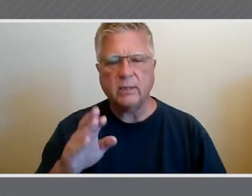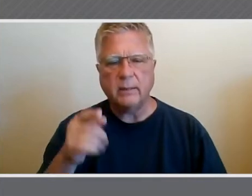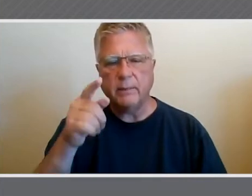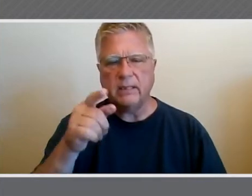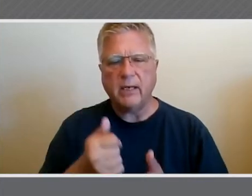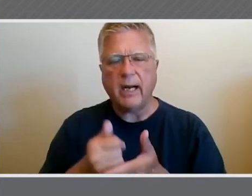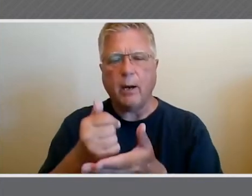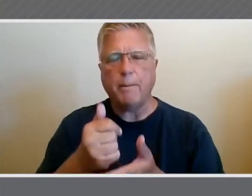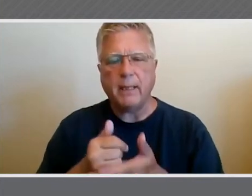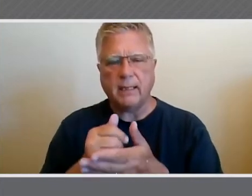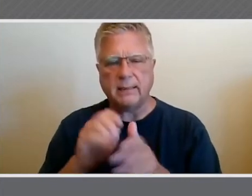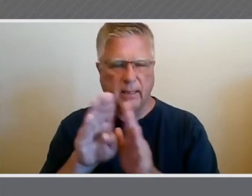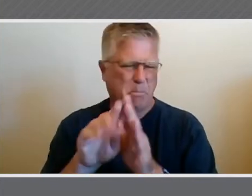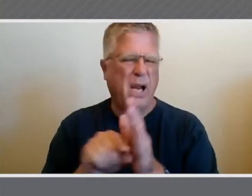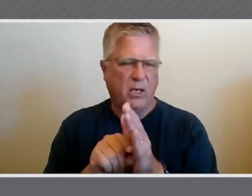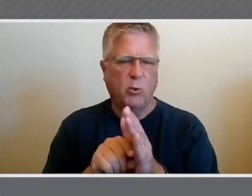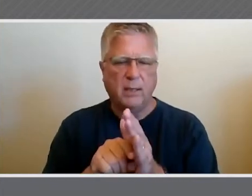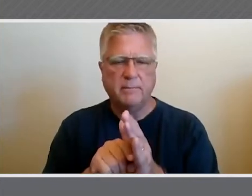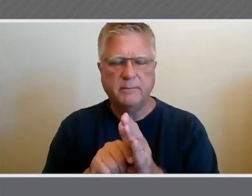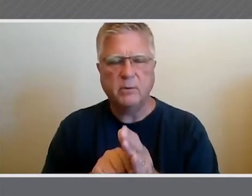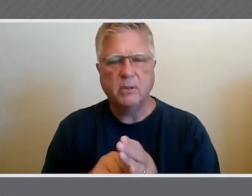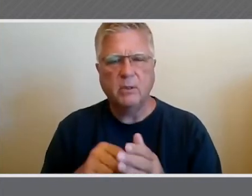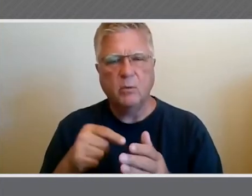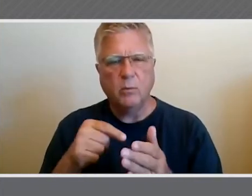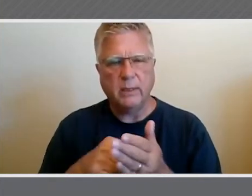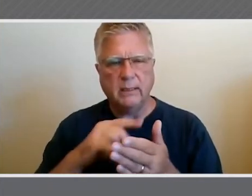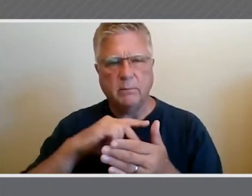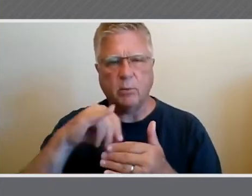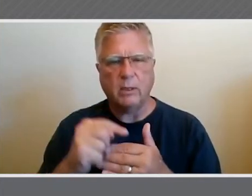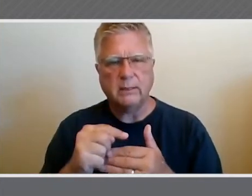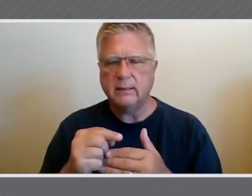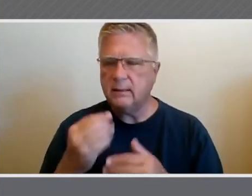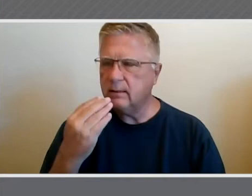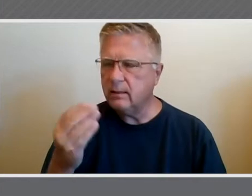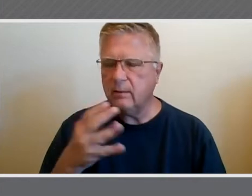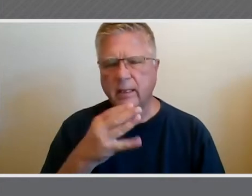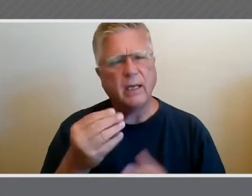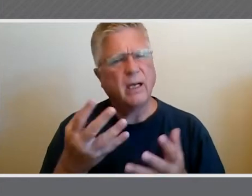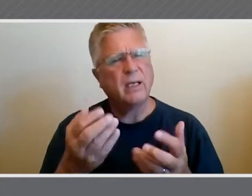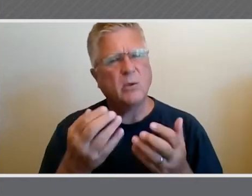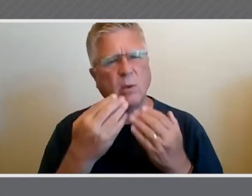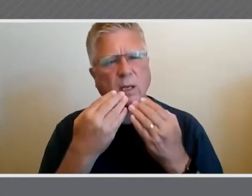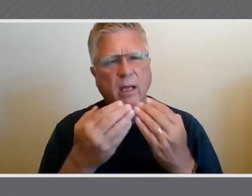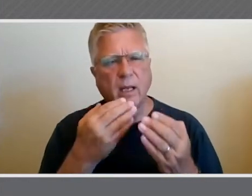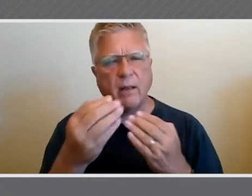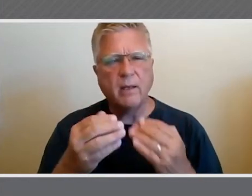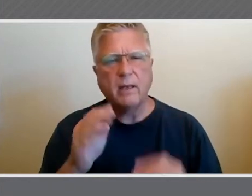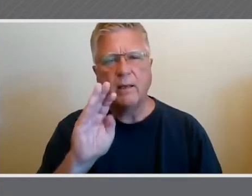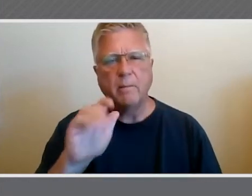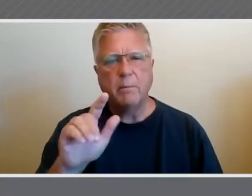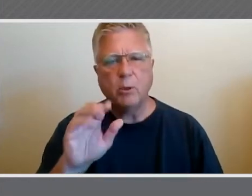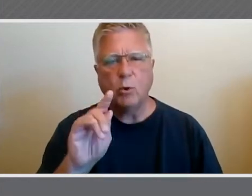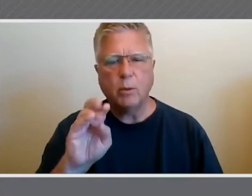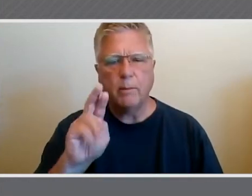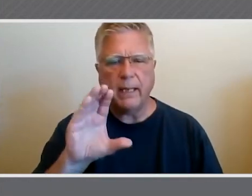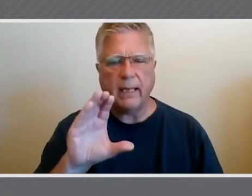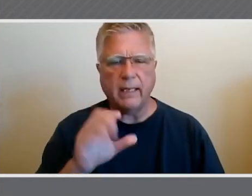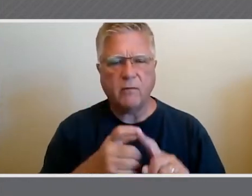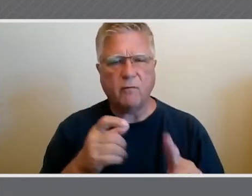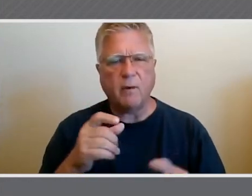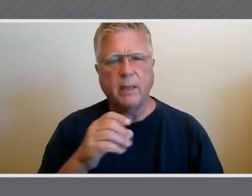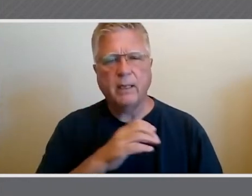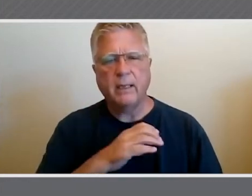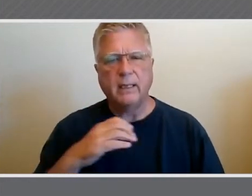apologize. It's okay. Thank you. And I'd also like to thank Bill Urbanik, Mike Strelick from the Council Budget Office are